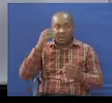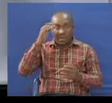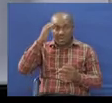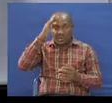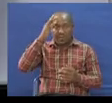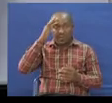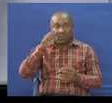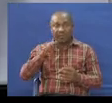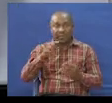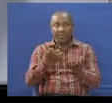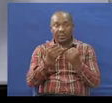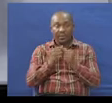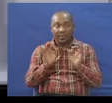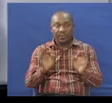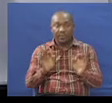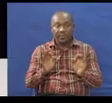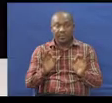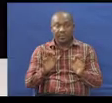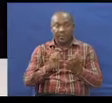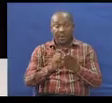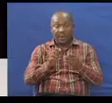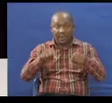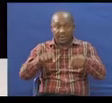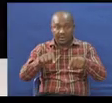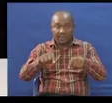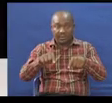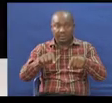here. I'm writing these questions here for you.